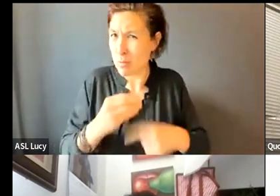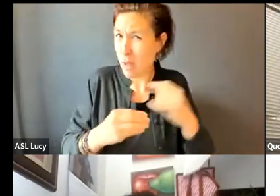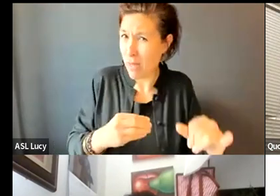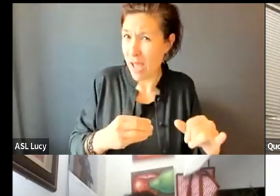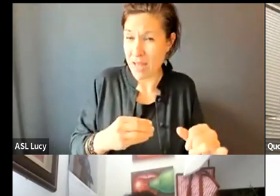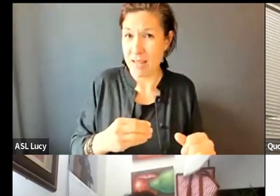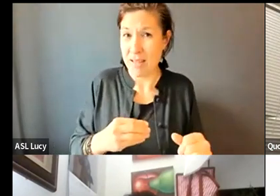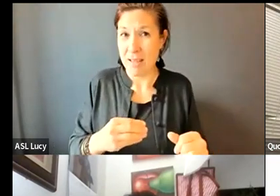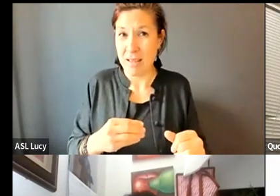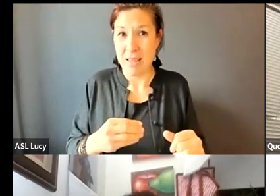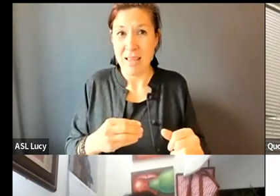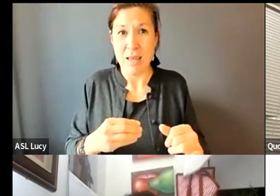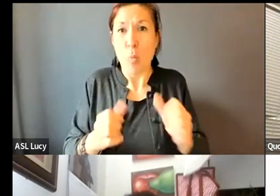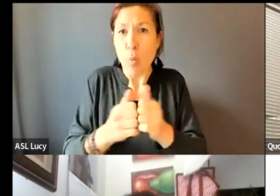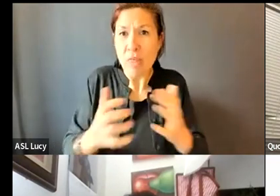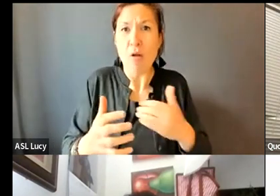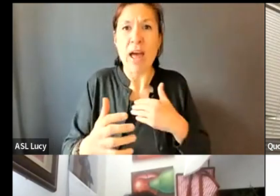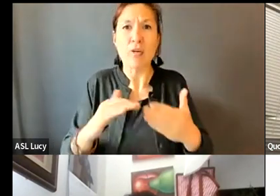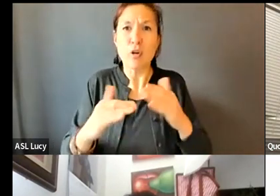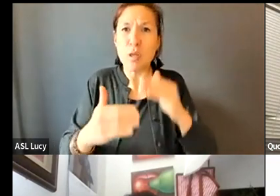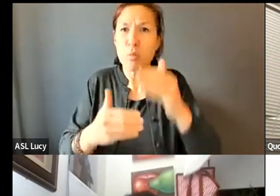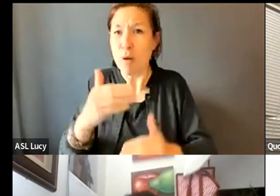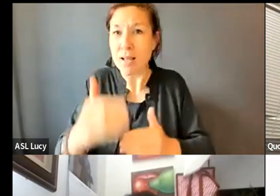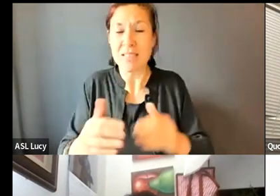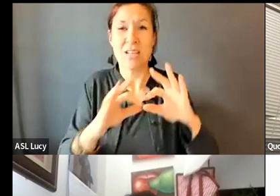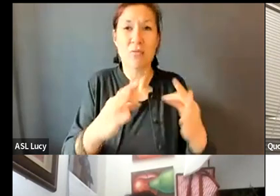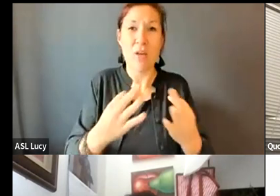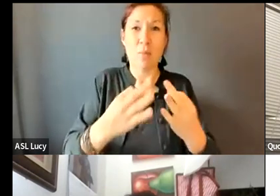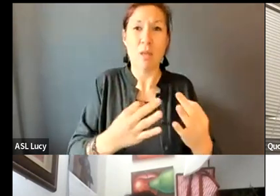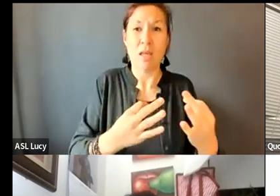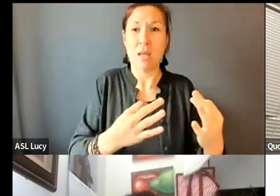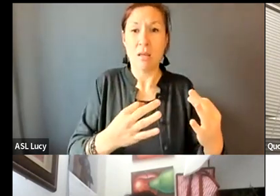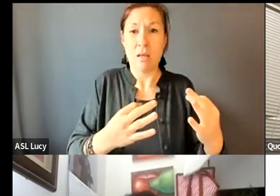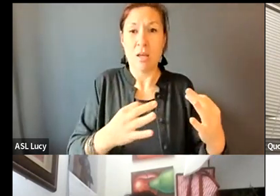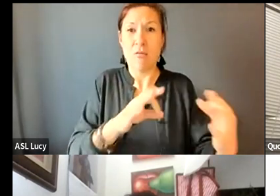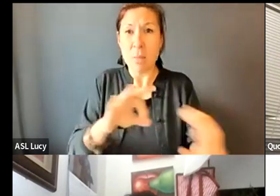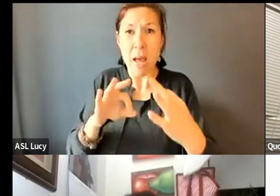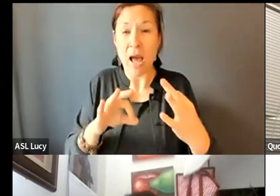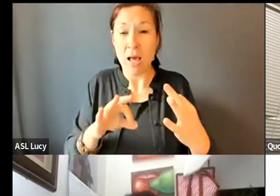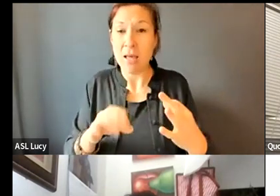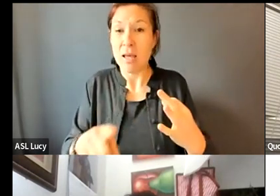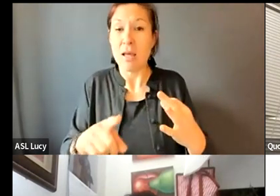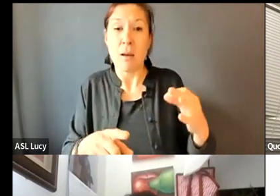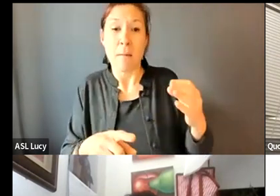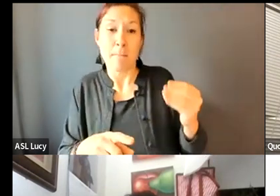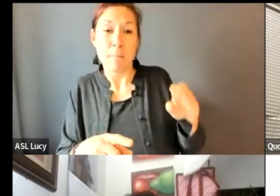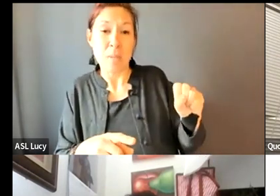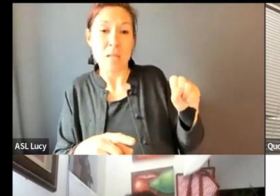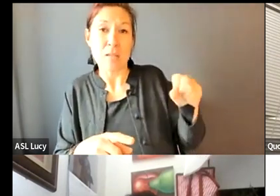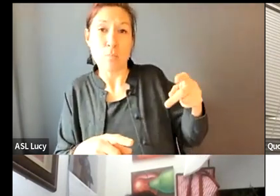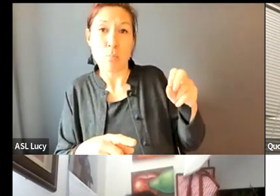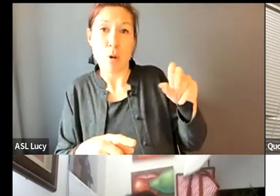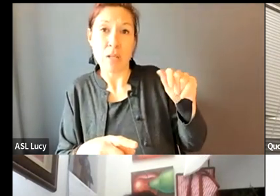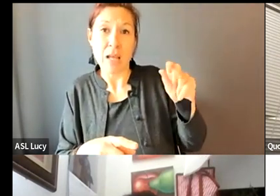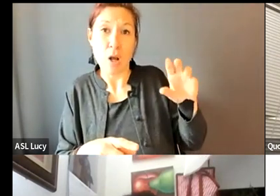Community input without families being involved you know Miss Polanco Garcia put on the table separate from this we should have a task